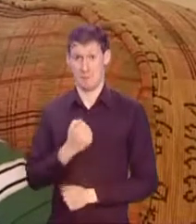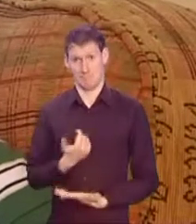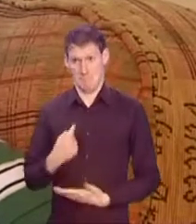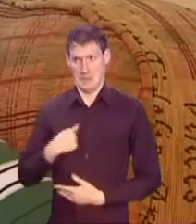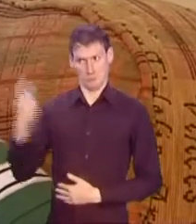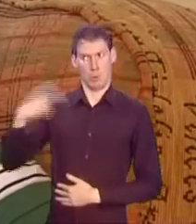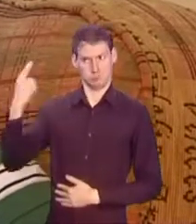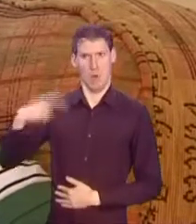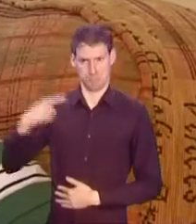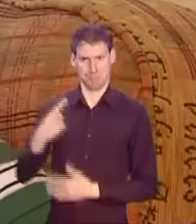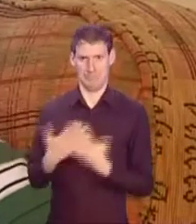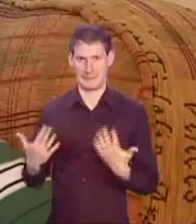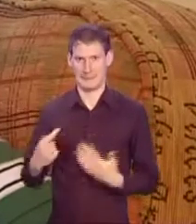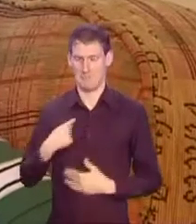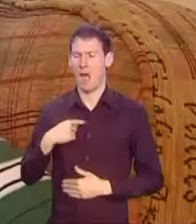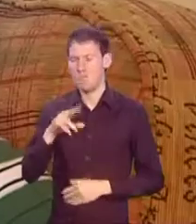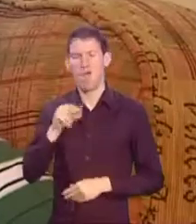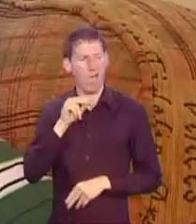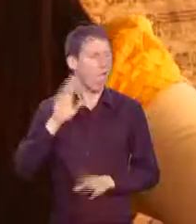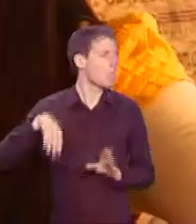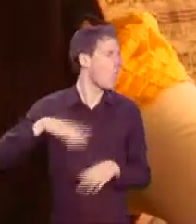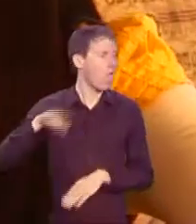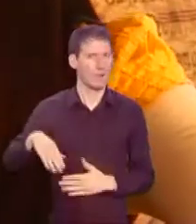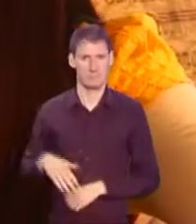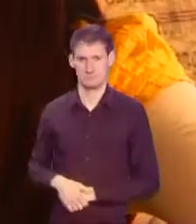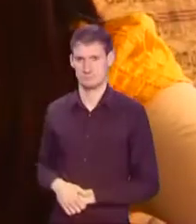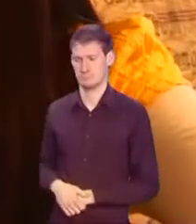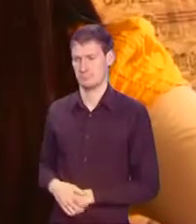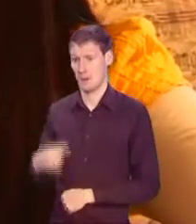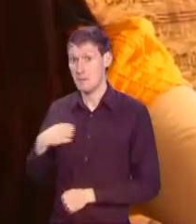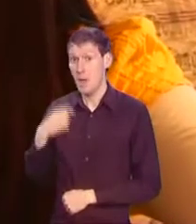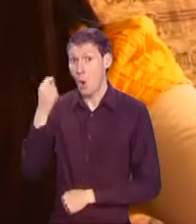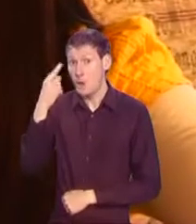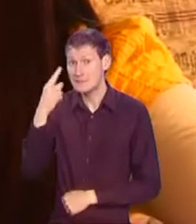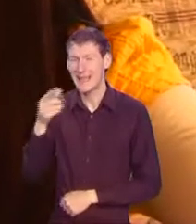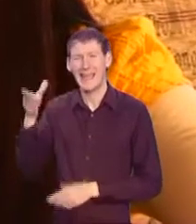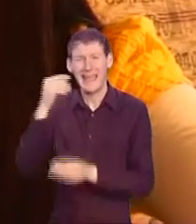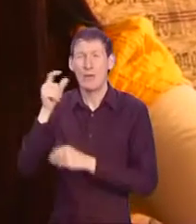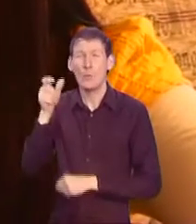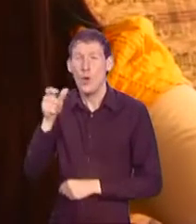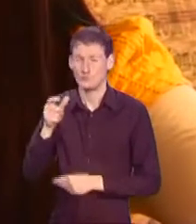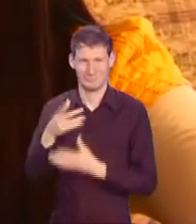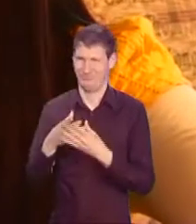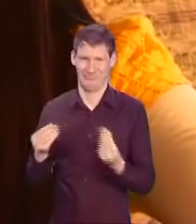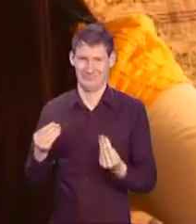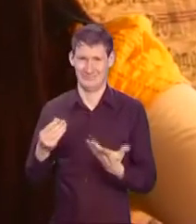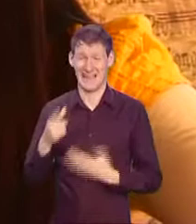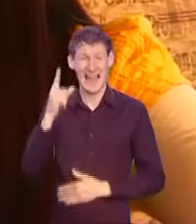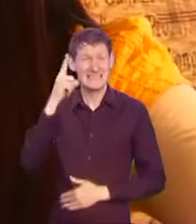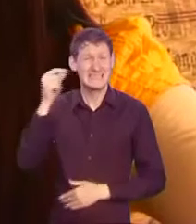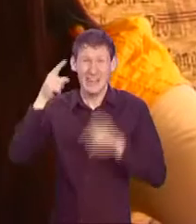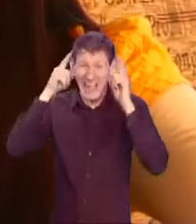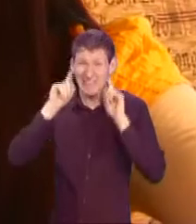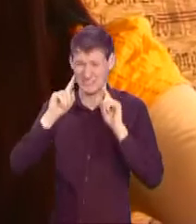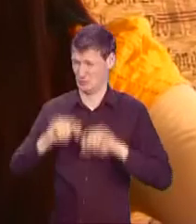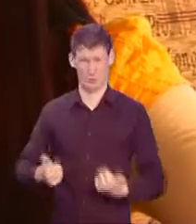me in my place a few times when I was mumbling to answer you. The sounds I needed to understand speech were gone, even with a